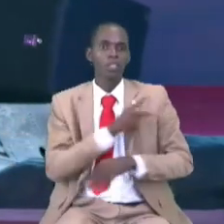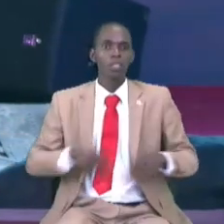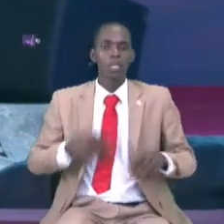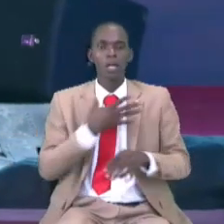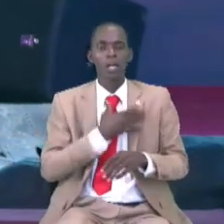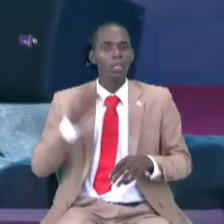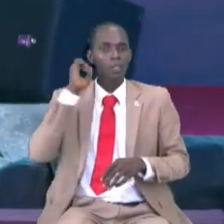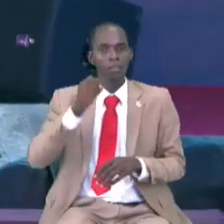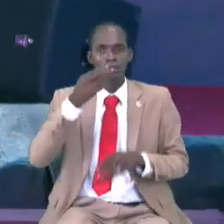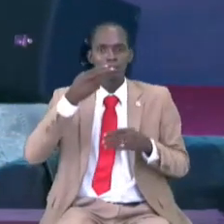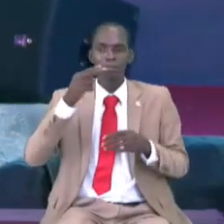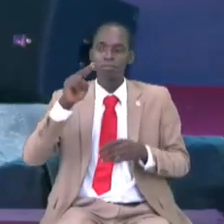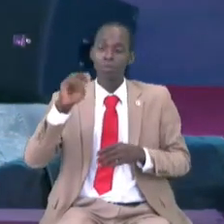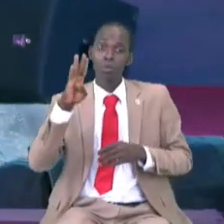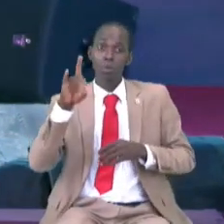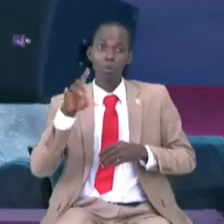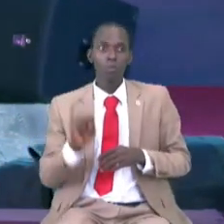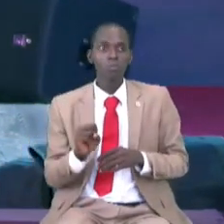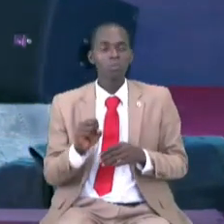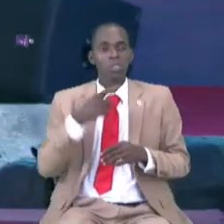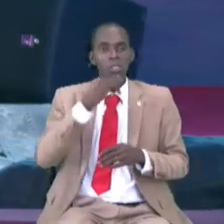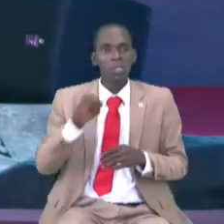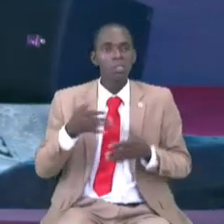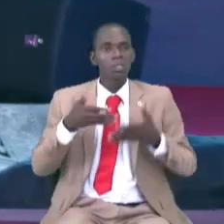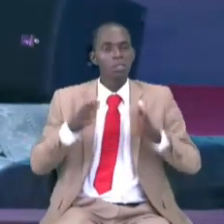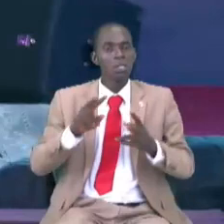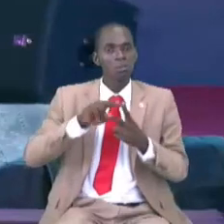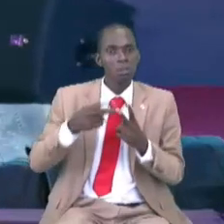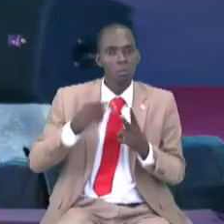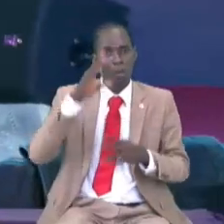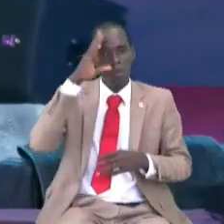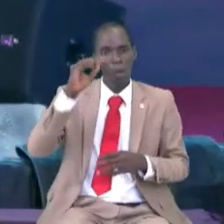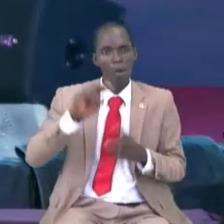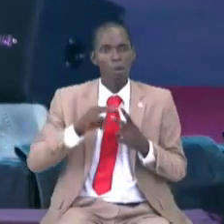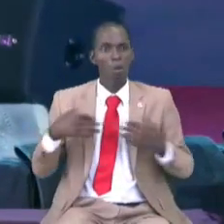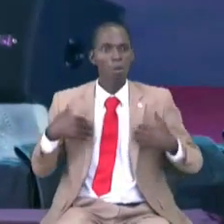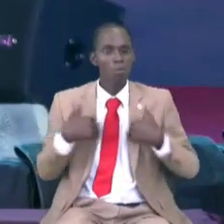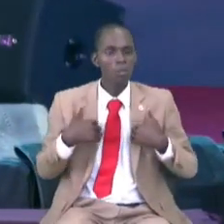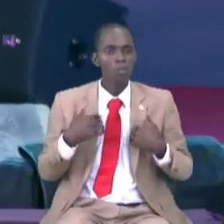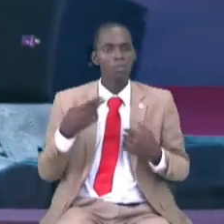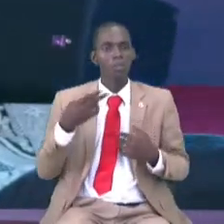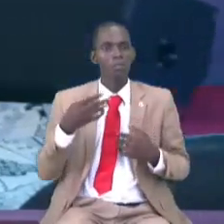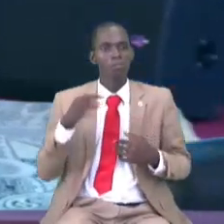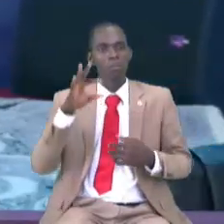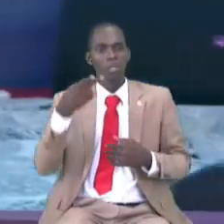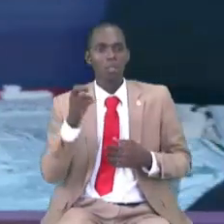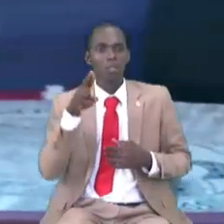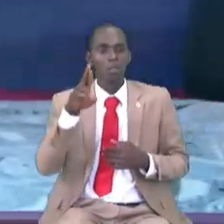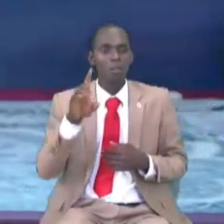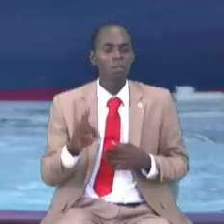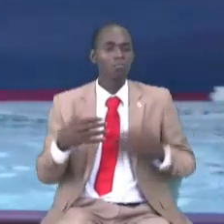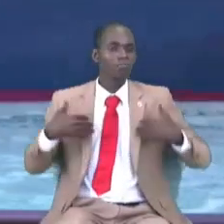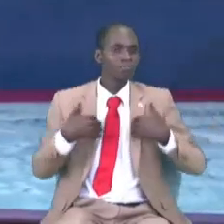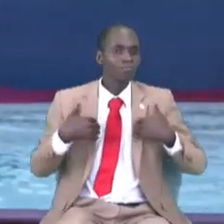herd nor flock taste anything, let them not feed nor drink water. This